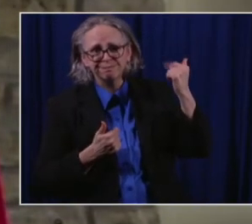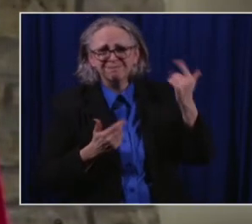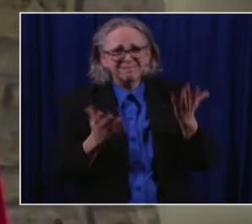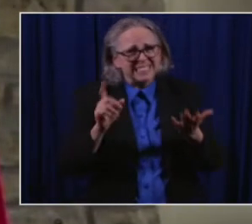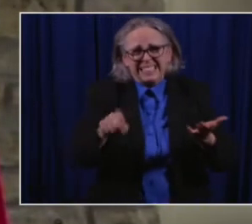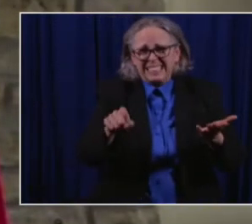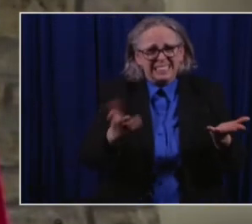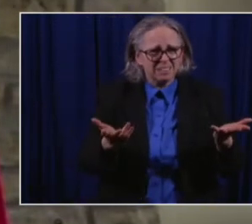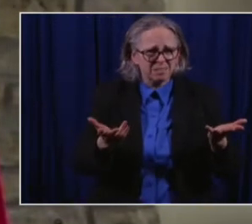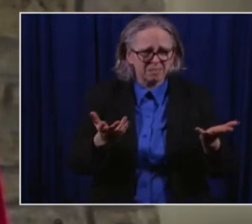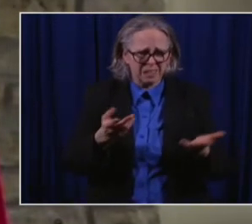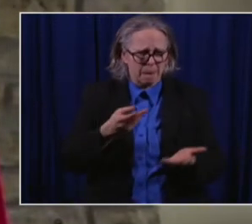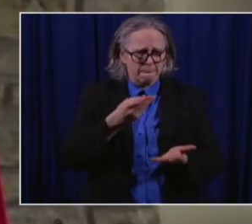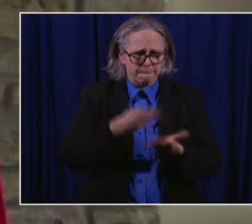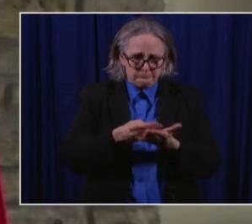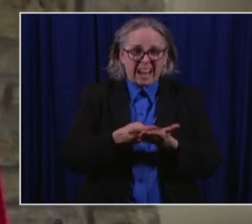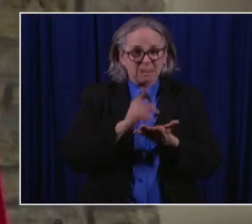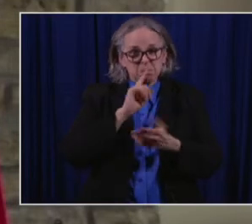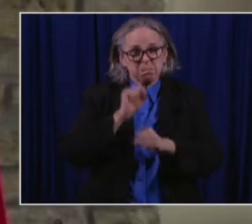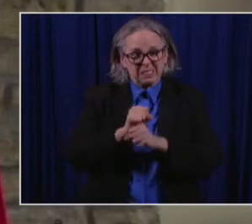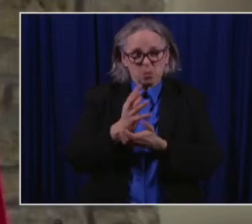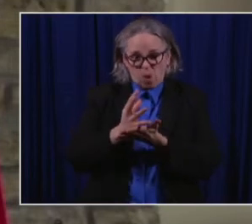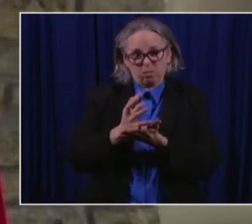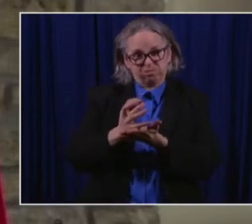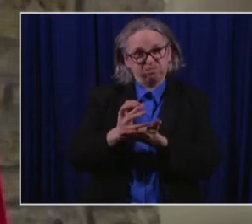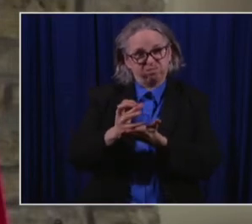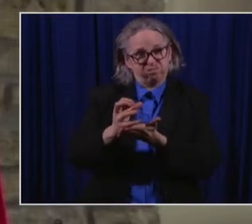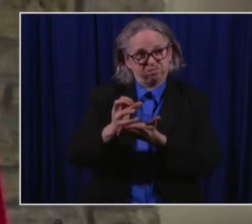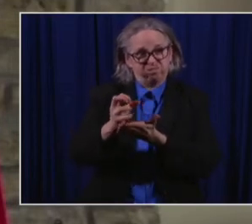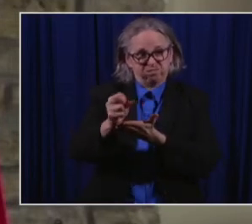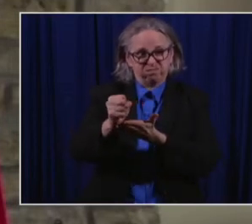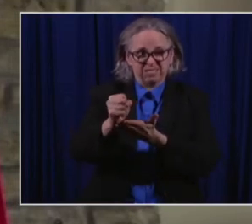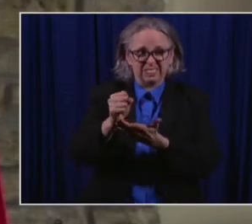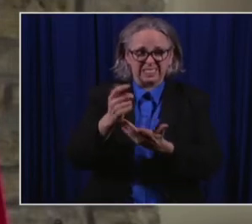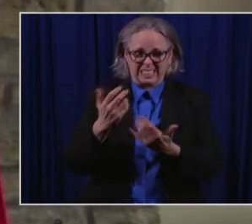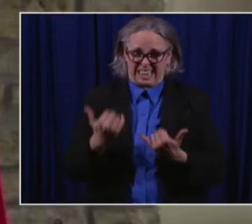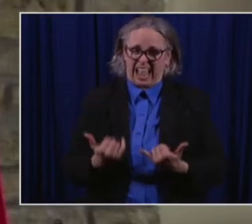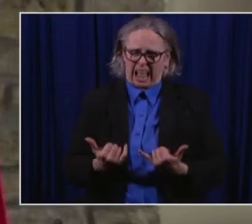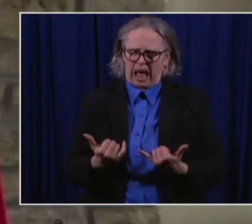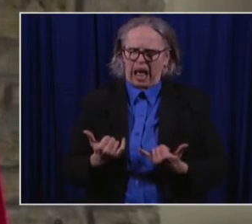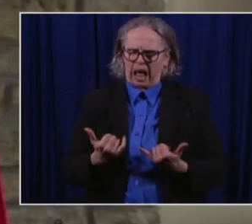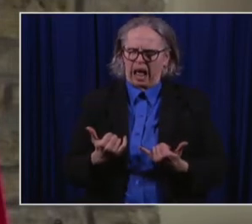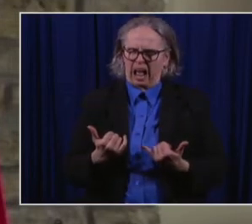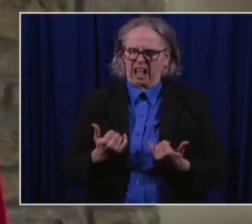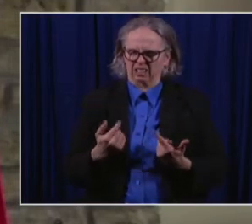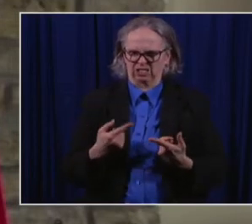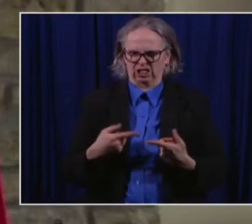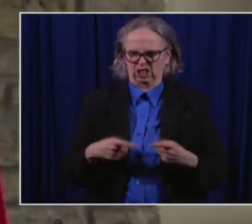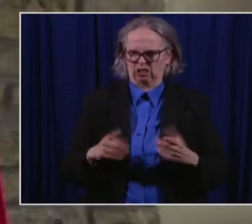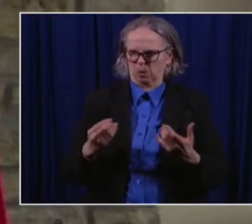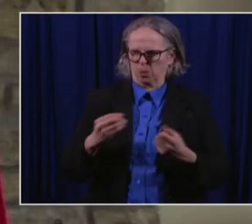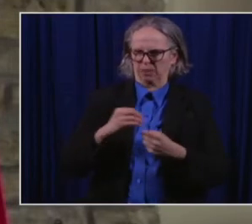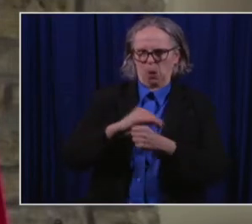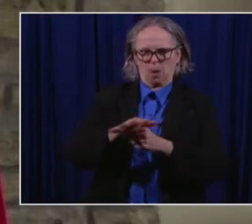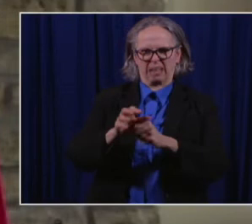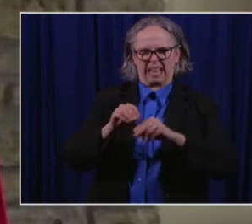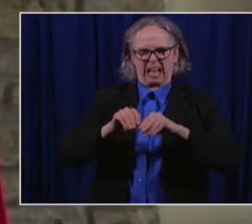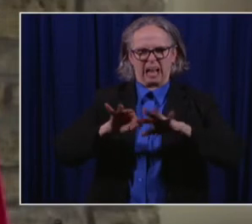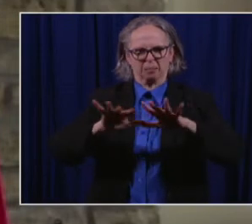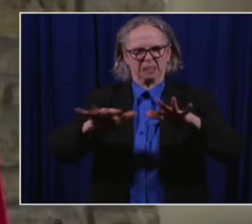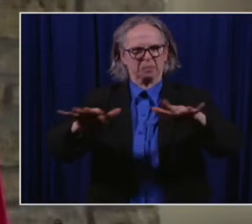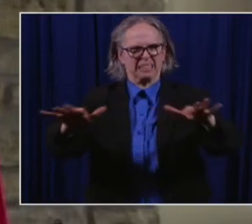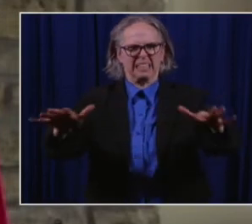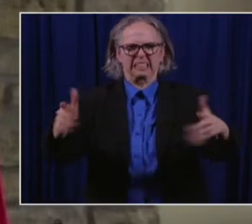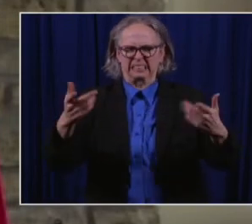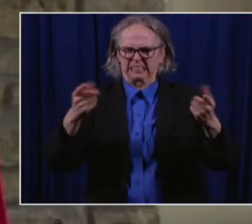the money that we have, particularly during the pandemic. And, we can't print money